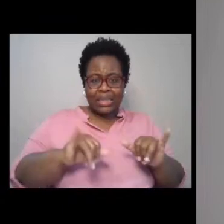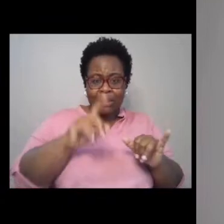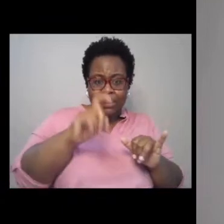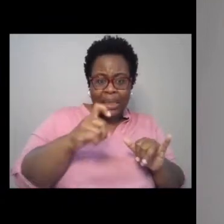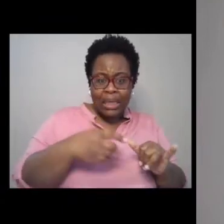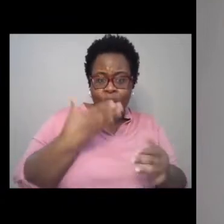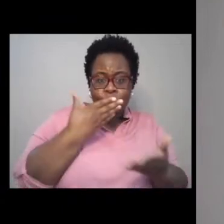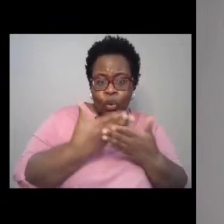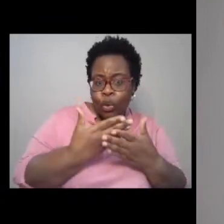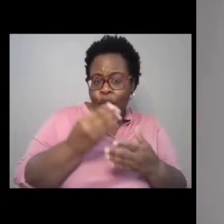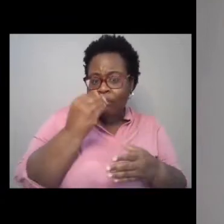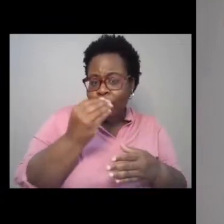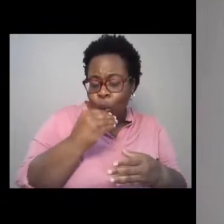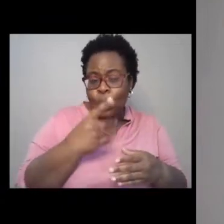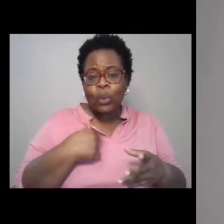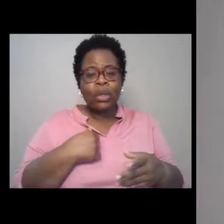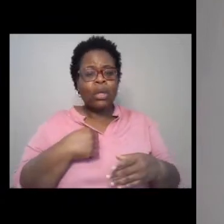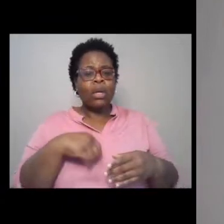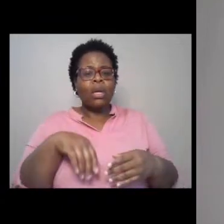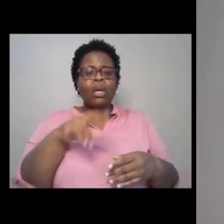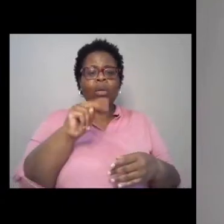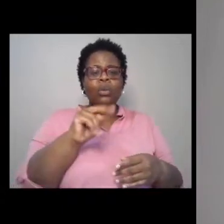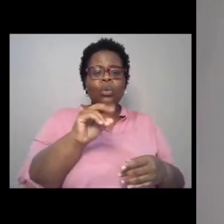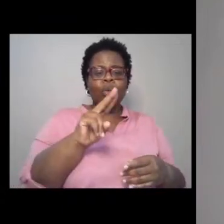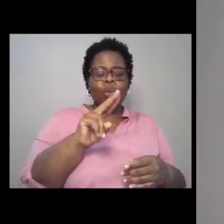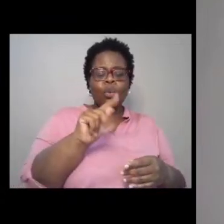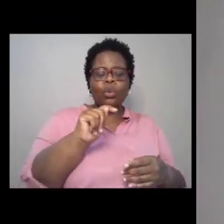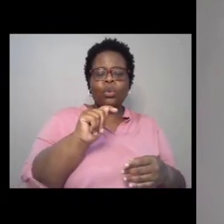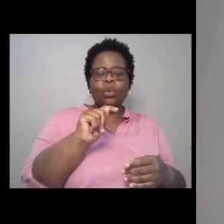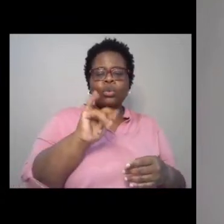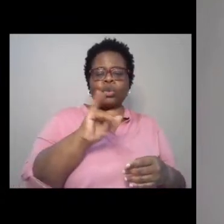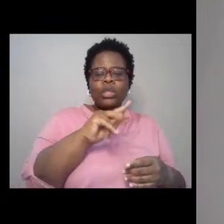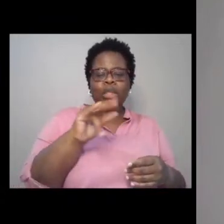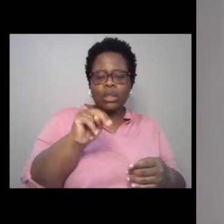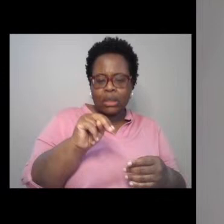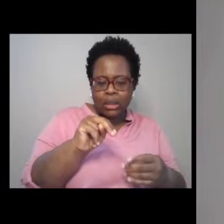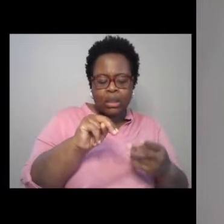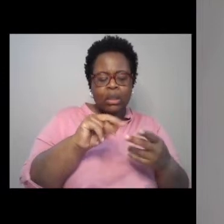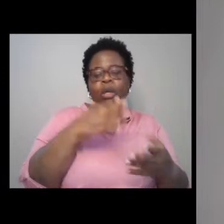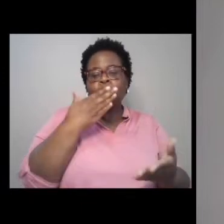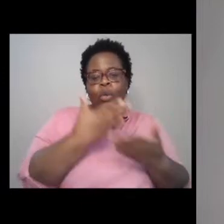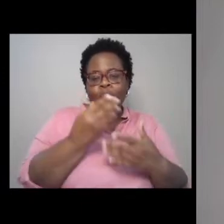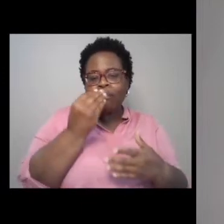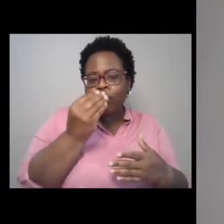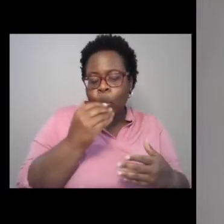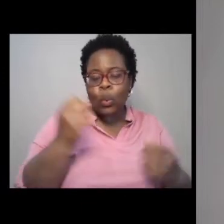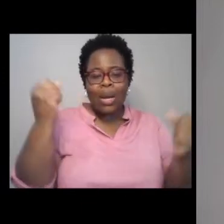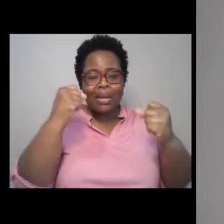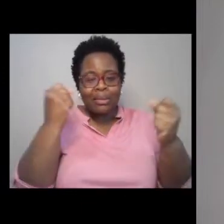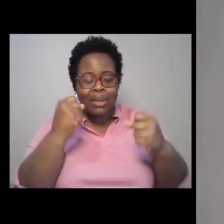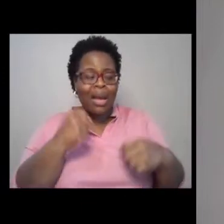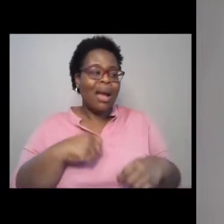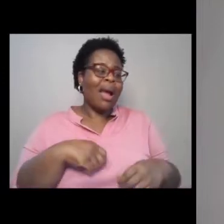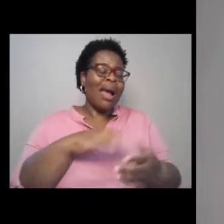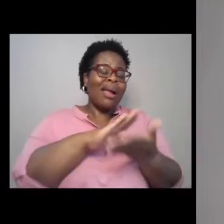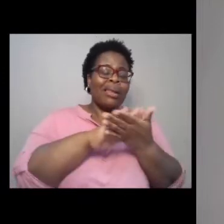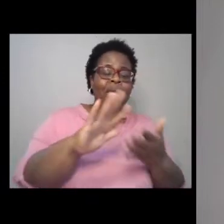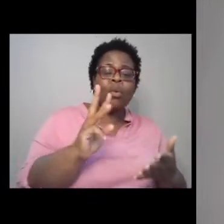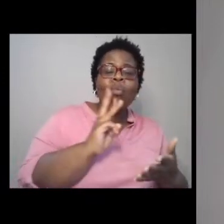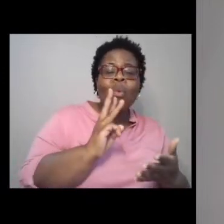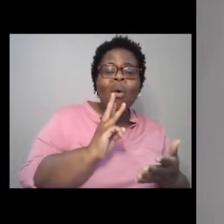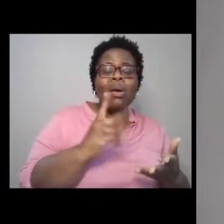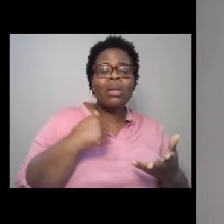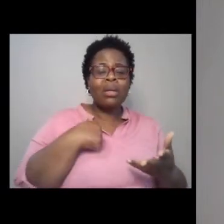nutrition, movement or exercise, clean air, clean water, clean environments,